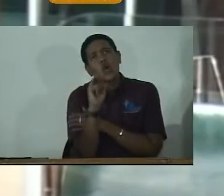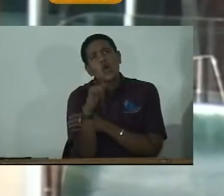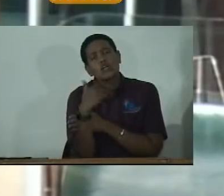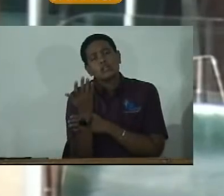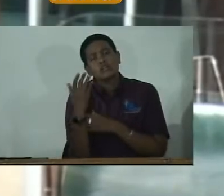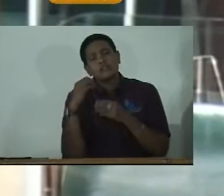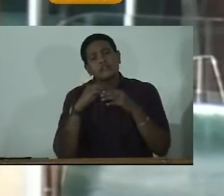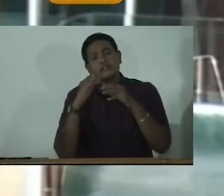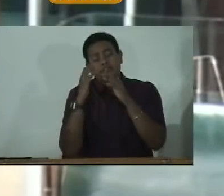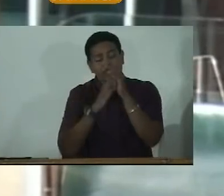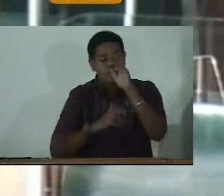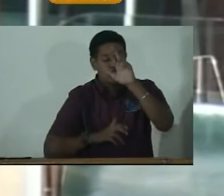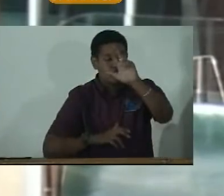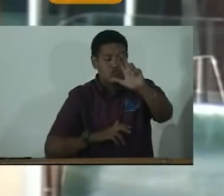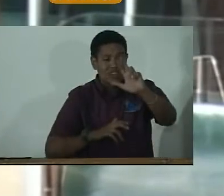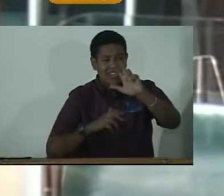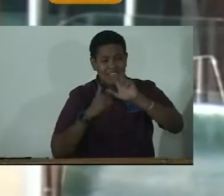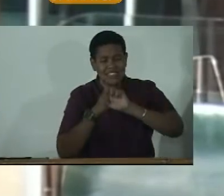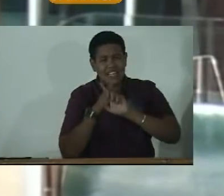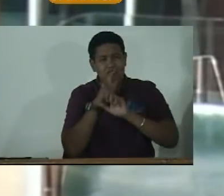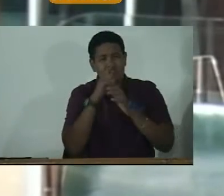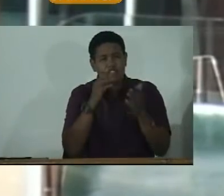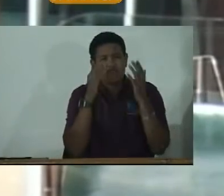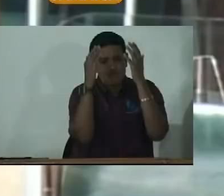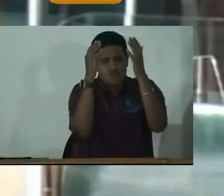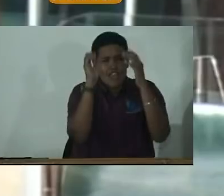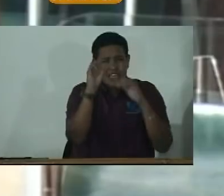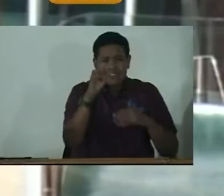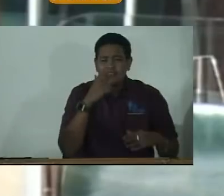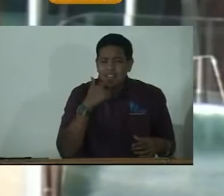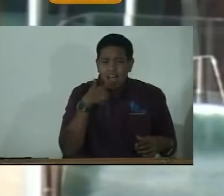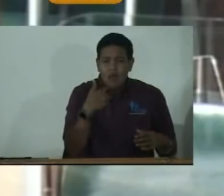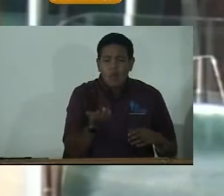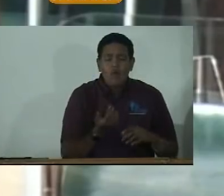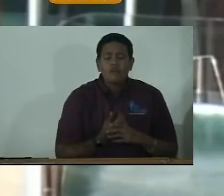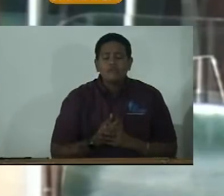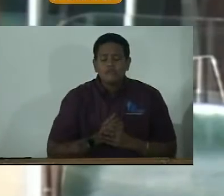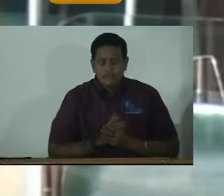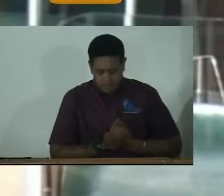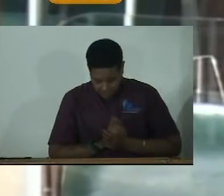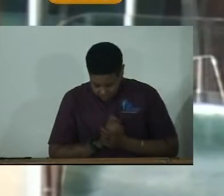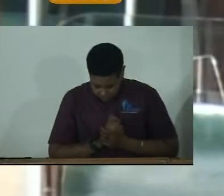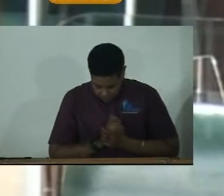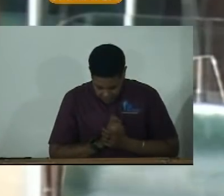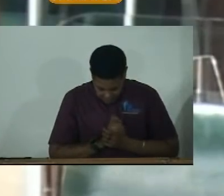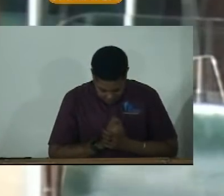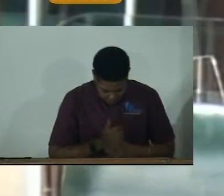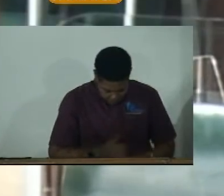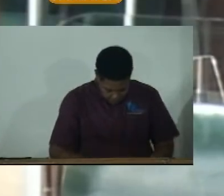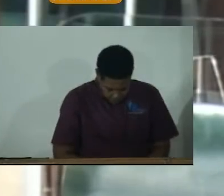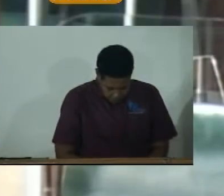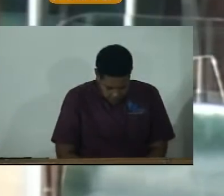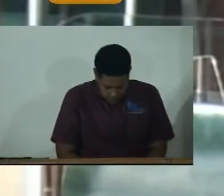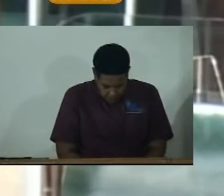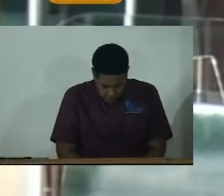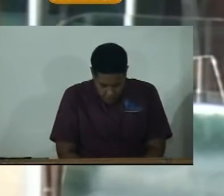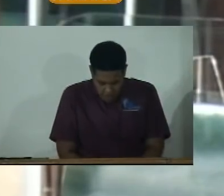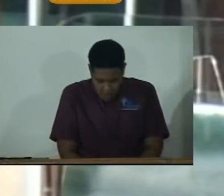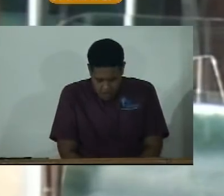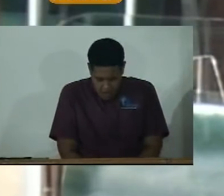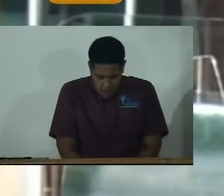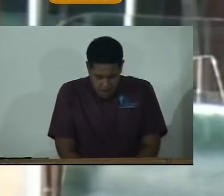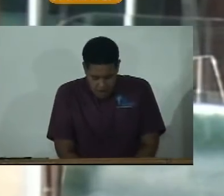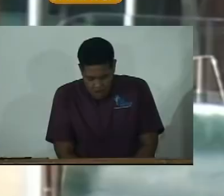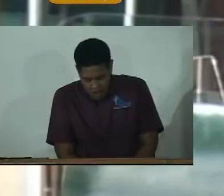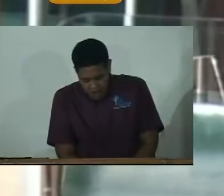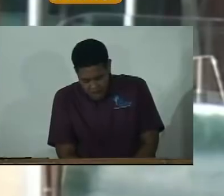in Section 3 it was raised that the composition of the corporation would